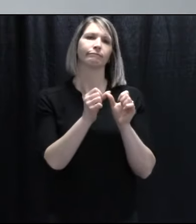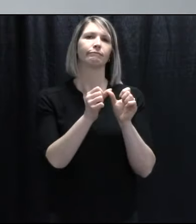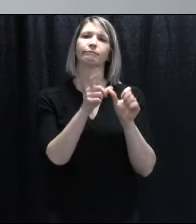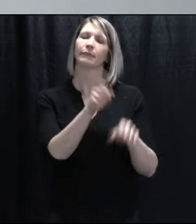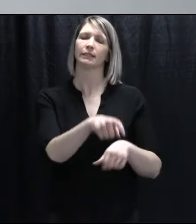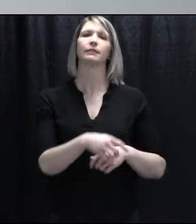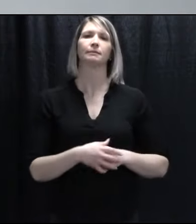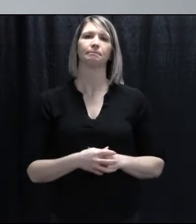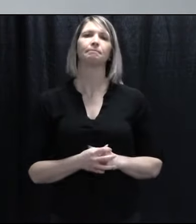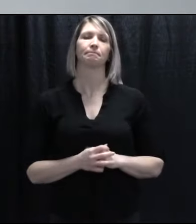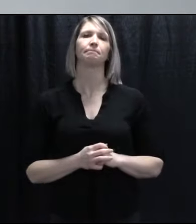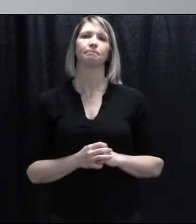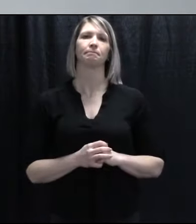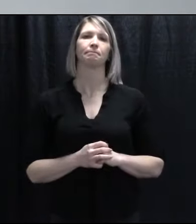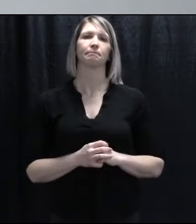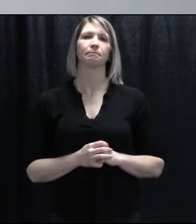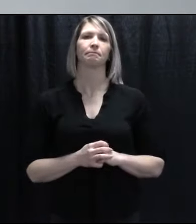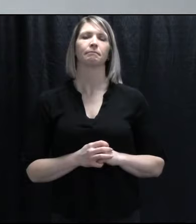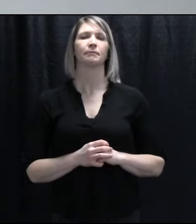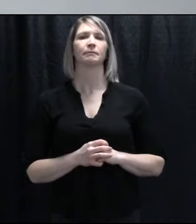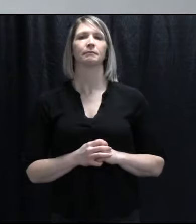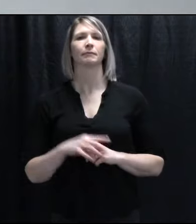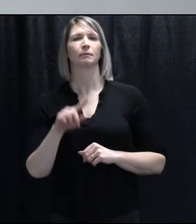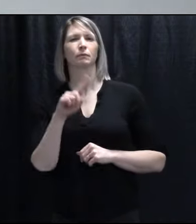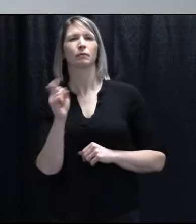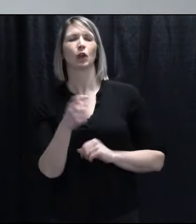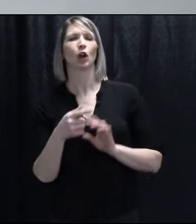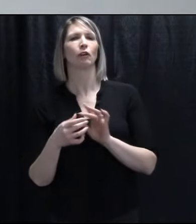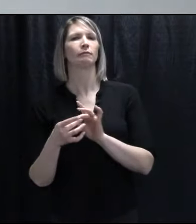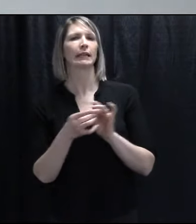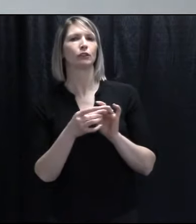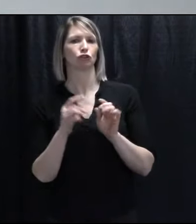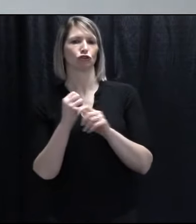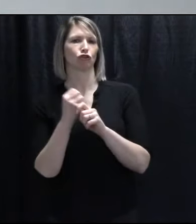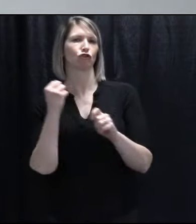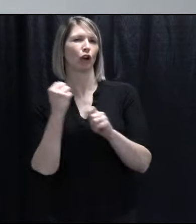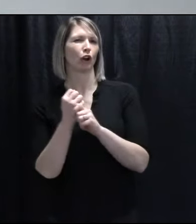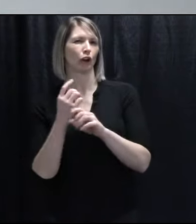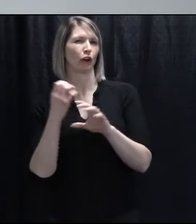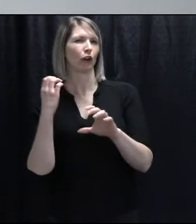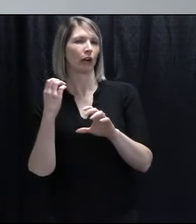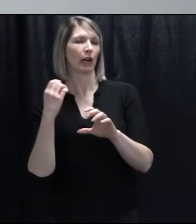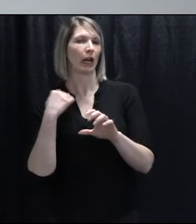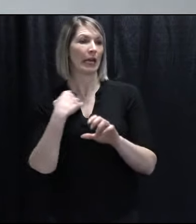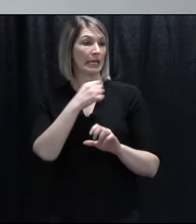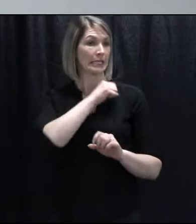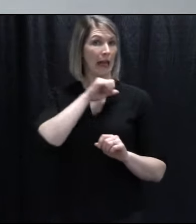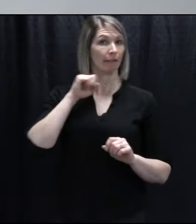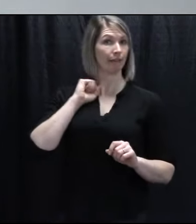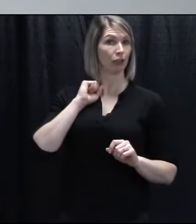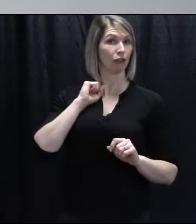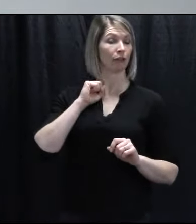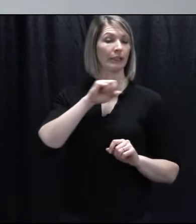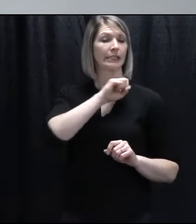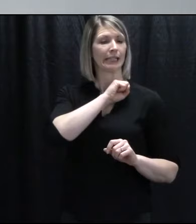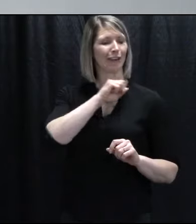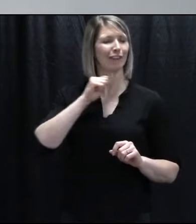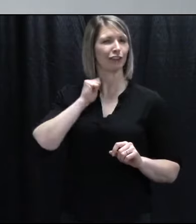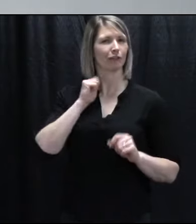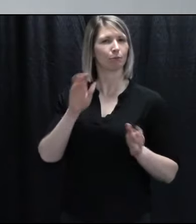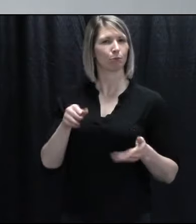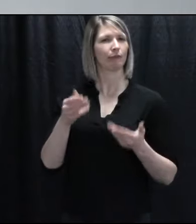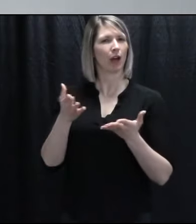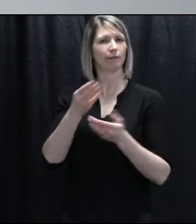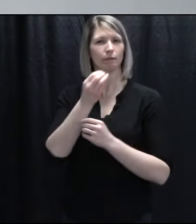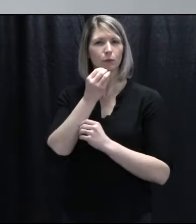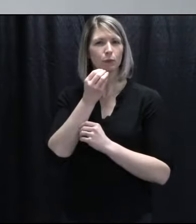measures. And a question about the truckers. Is the Salvation Army providing meals and shelter for truckers because Irving and other major